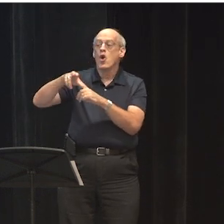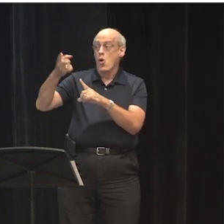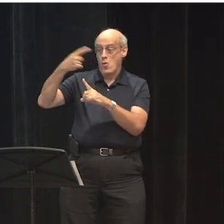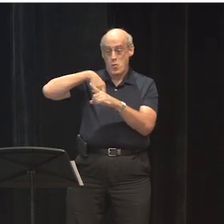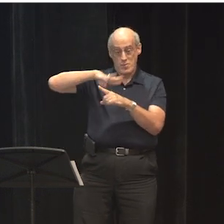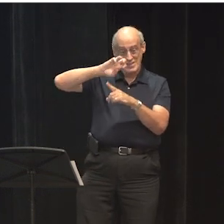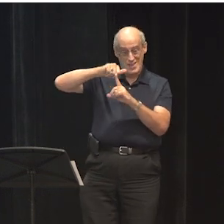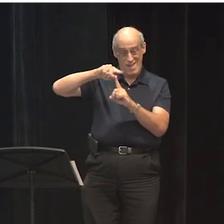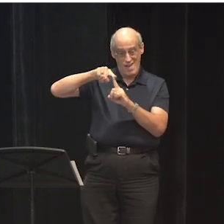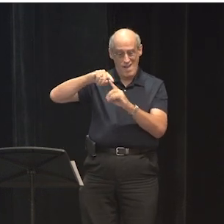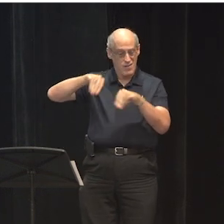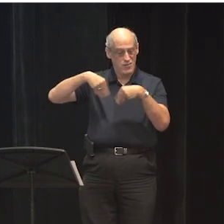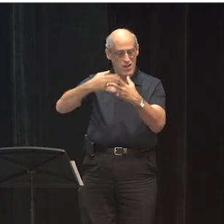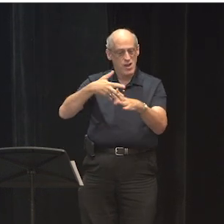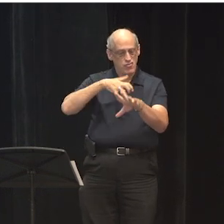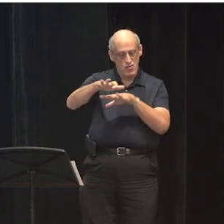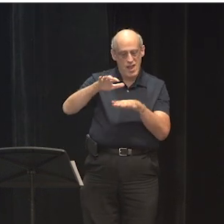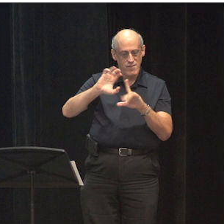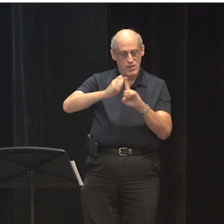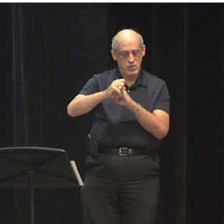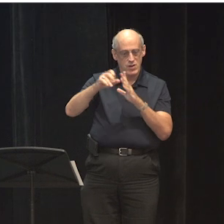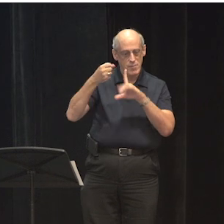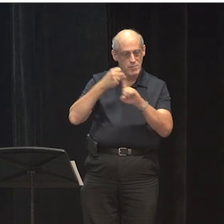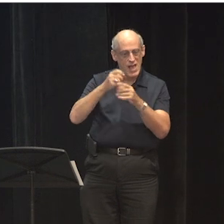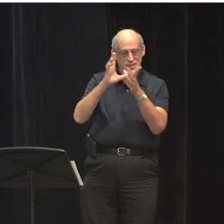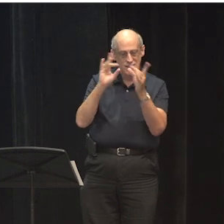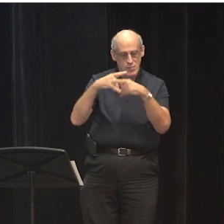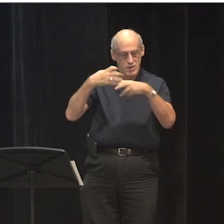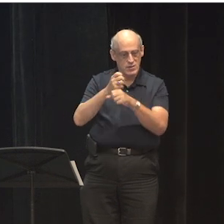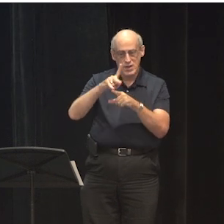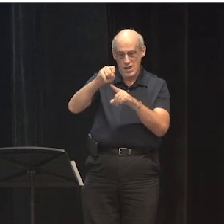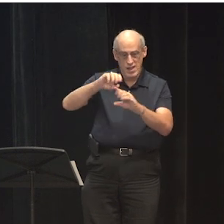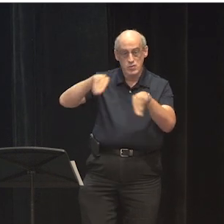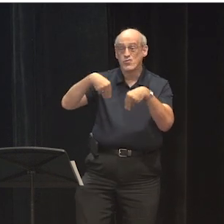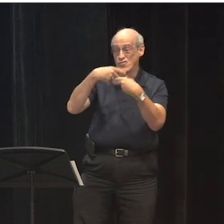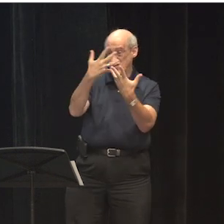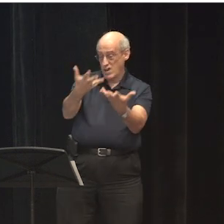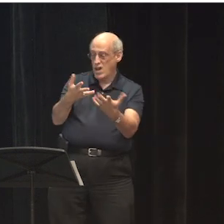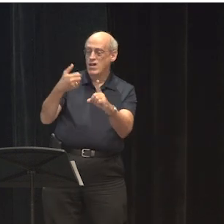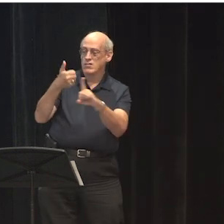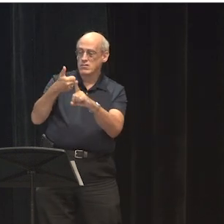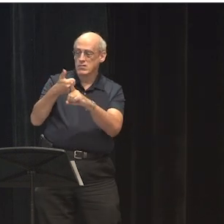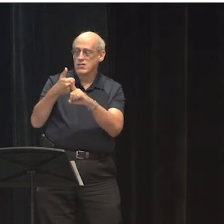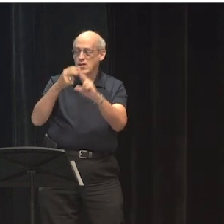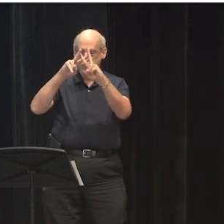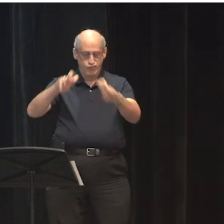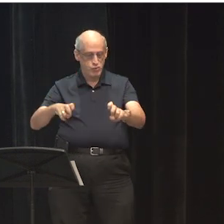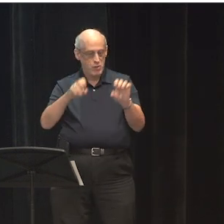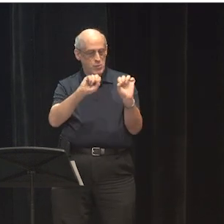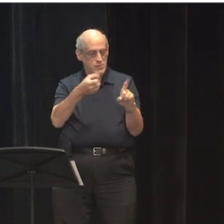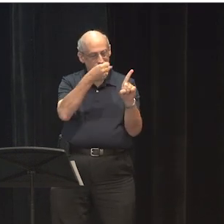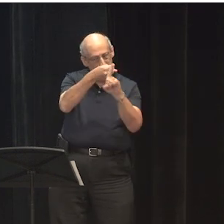a draft environmental impact statement, also known as a DEIS. It analyzes the potential